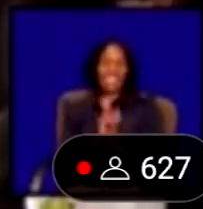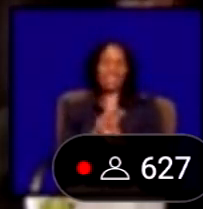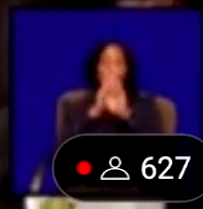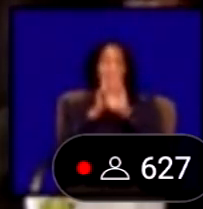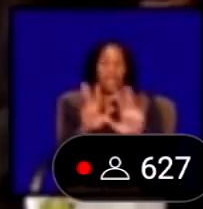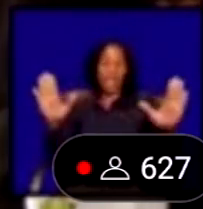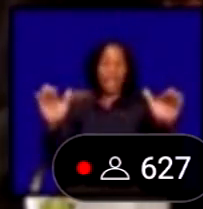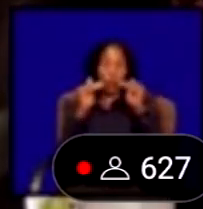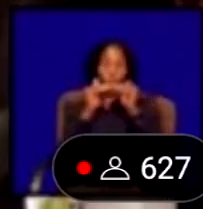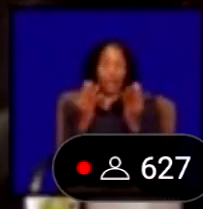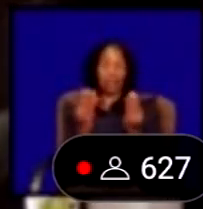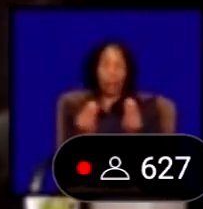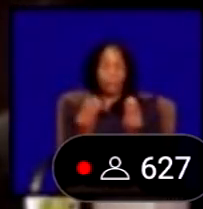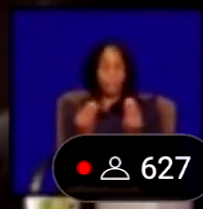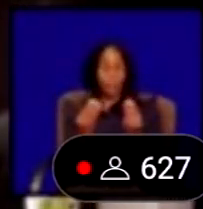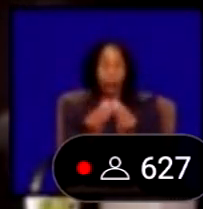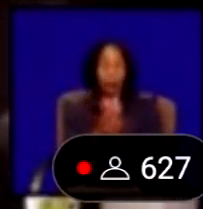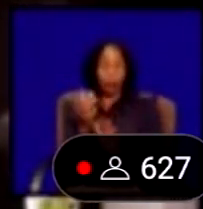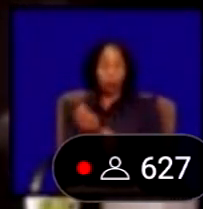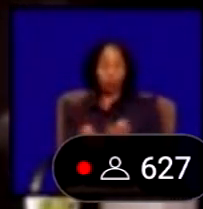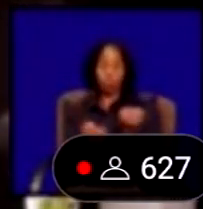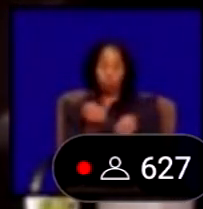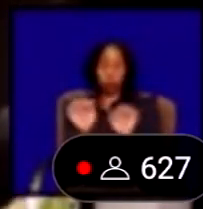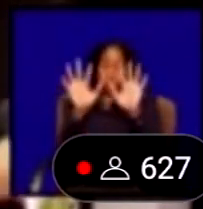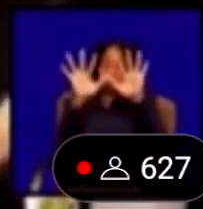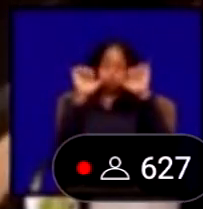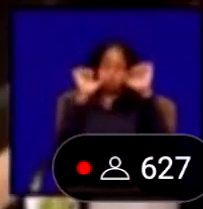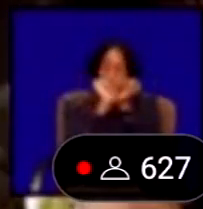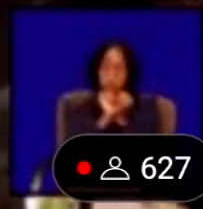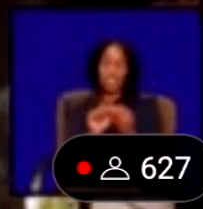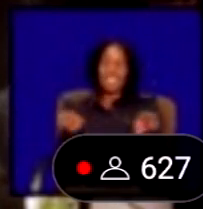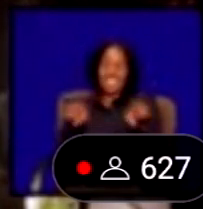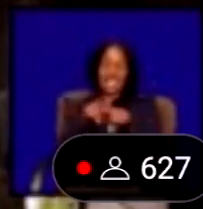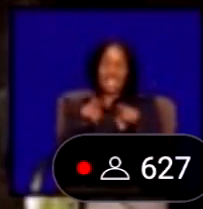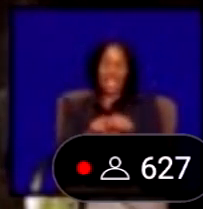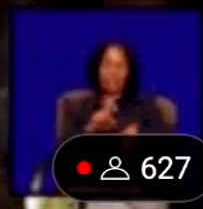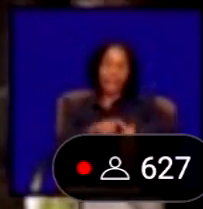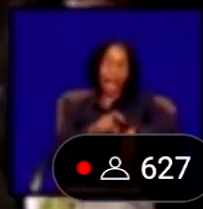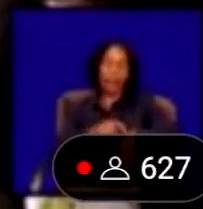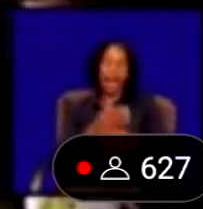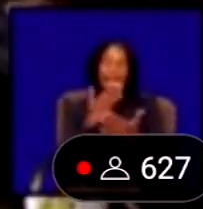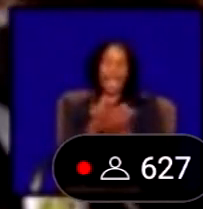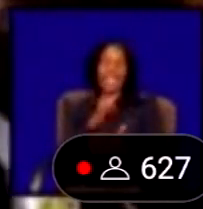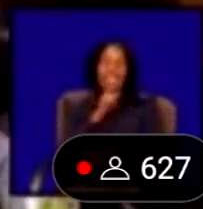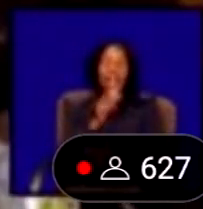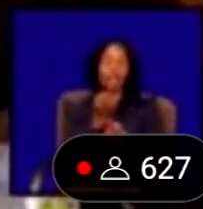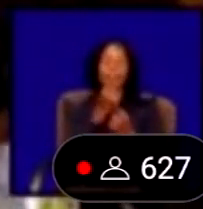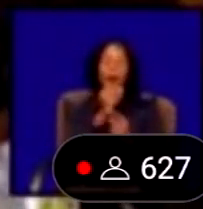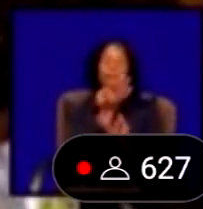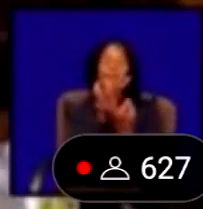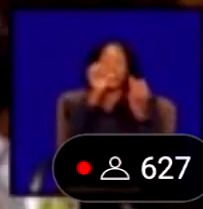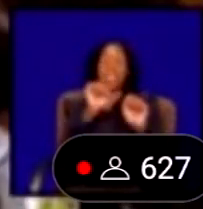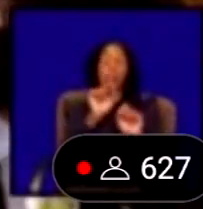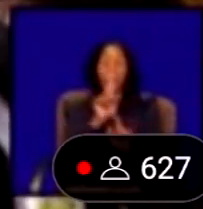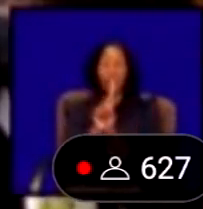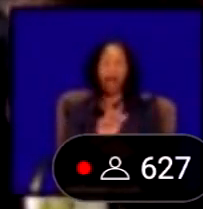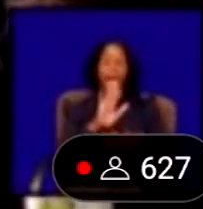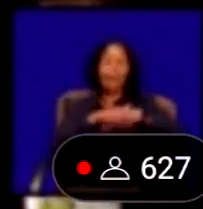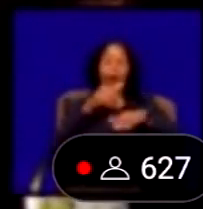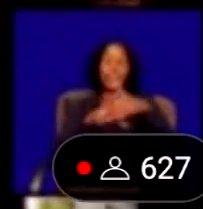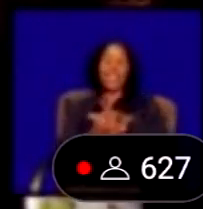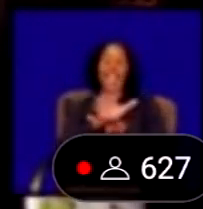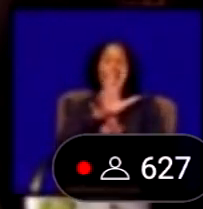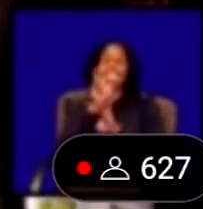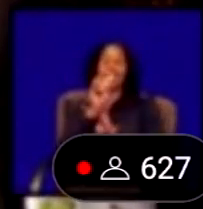convictions for the same period. And I can tell you for free that more than 80% of those